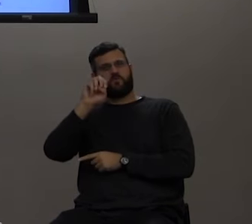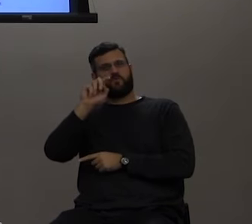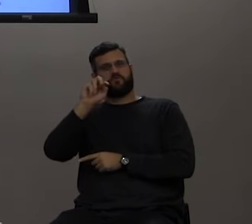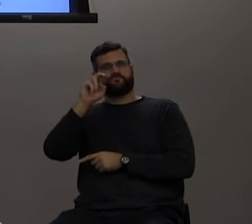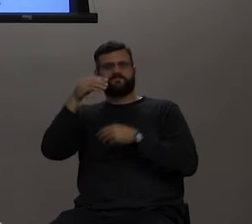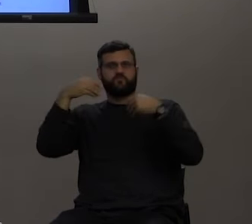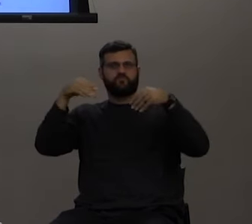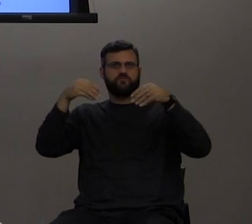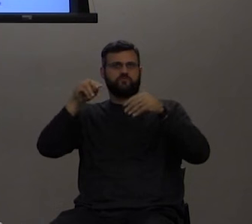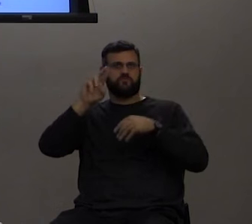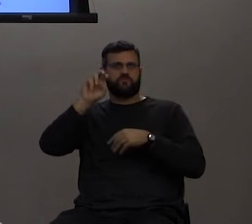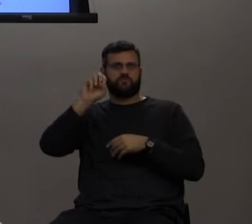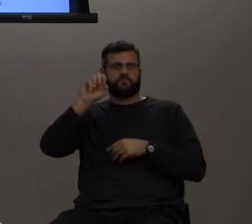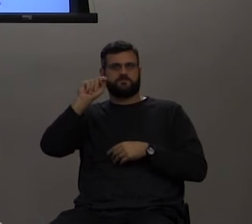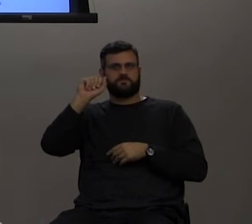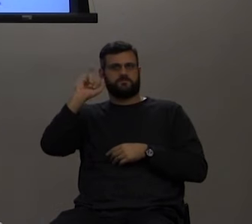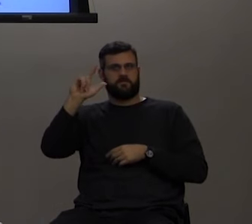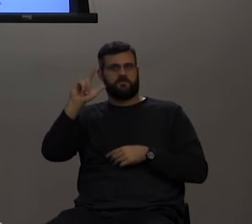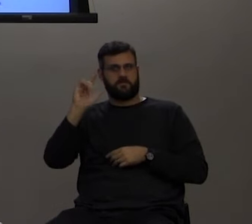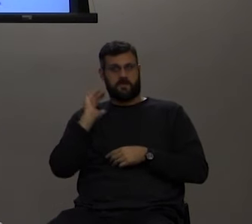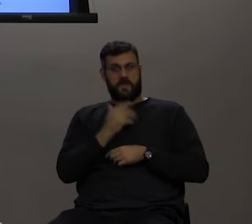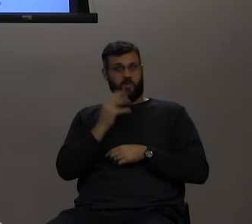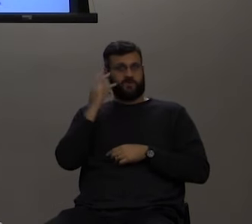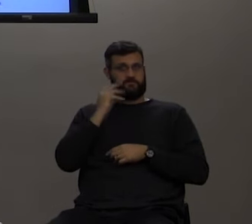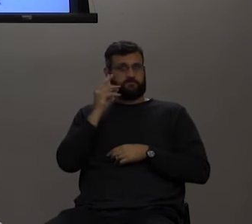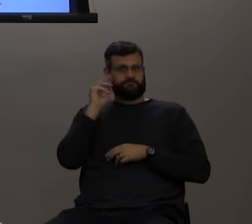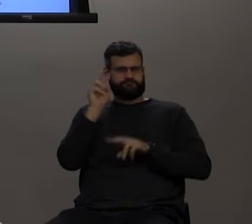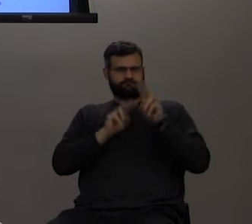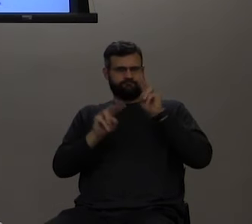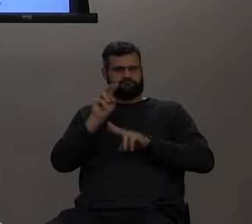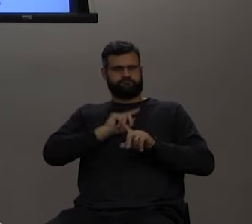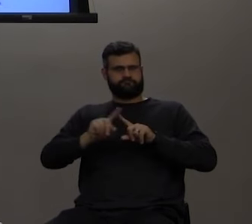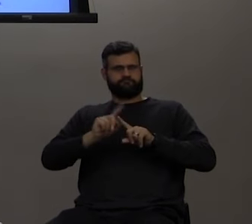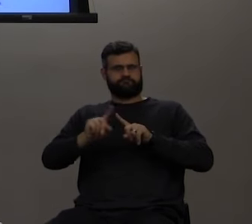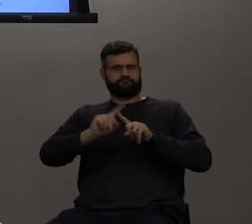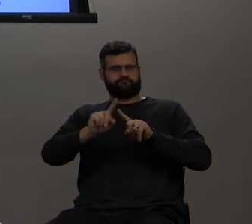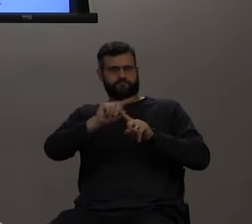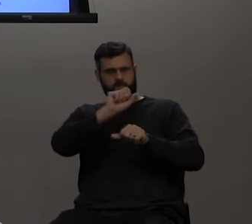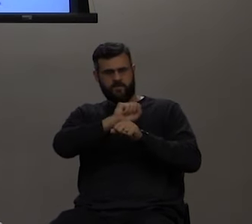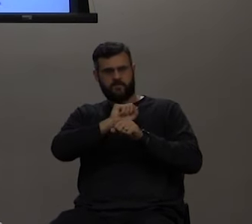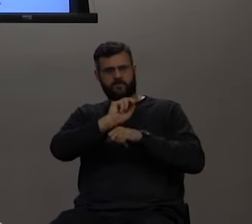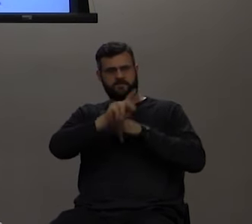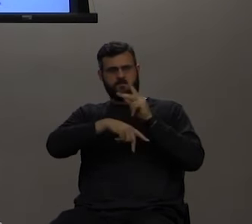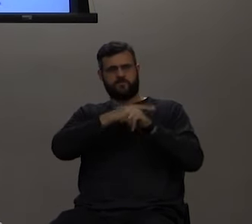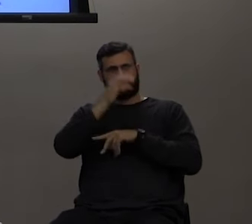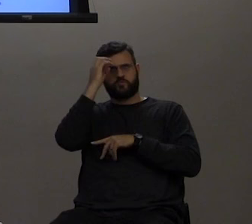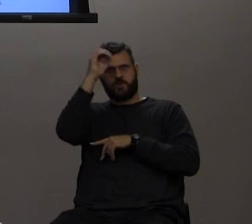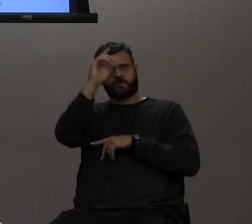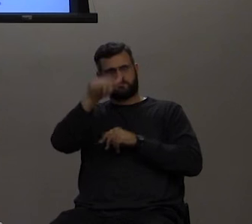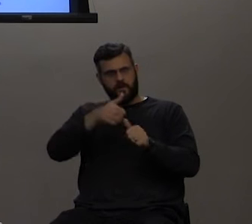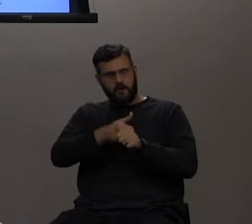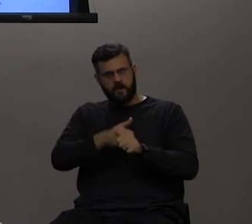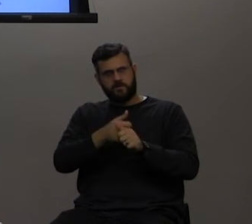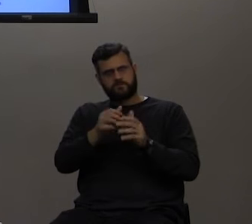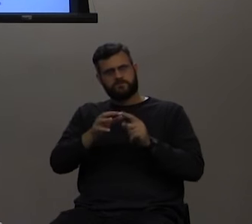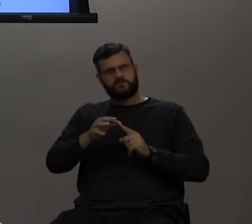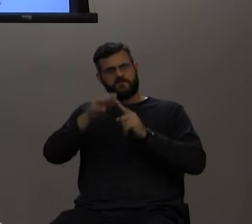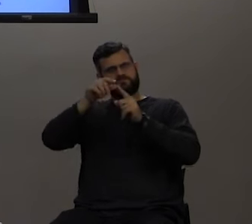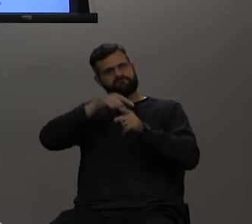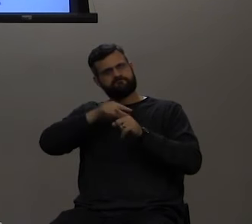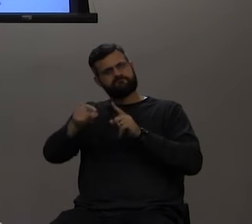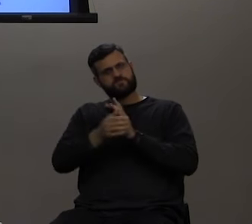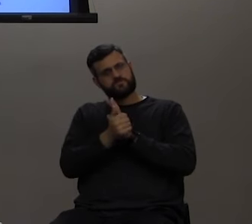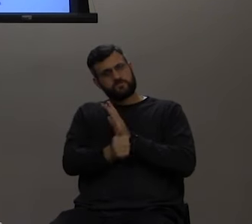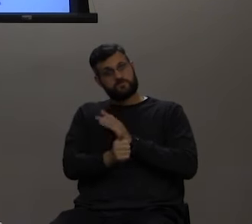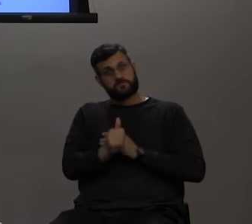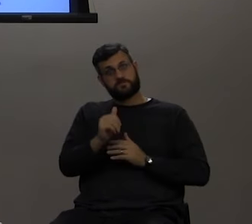this is an internally defined through our experience of looking at various occupations and the types of education or specialized training that they require. The